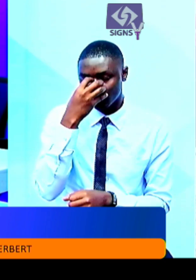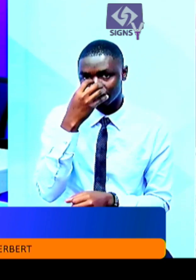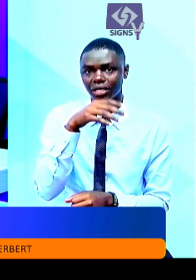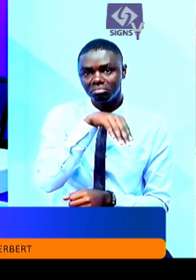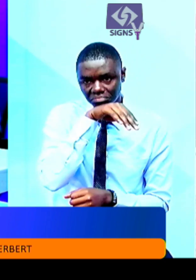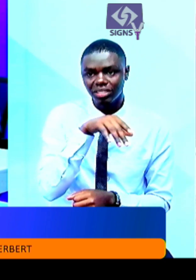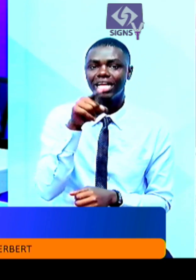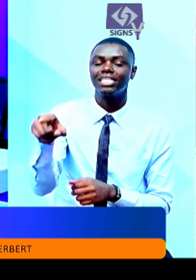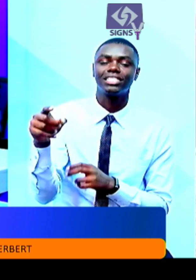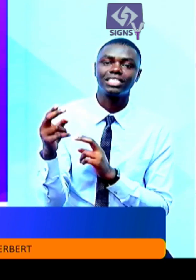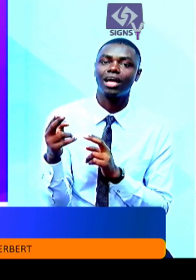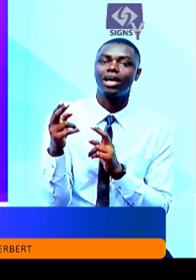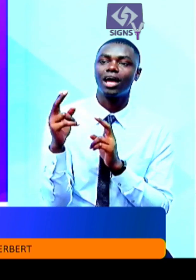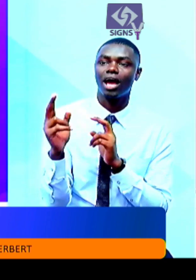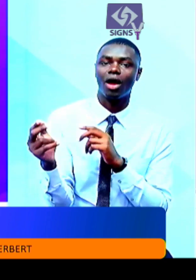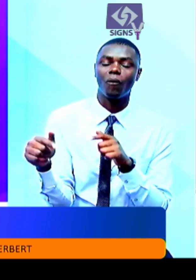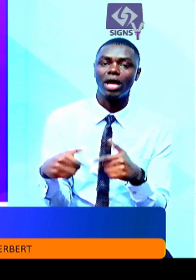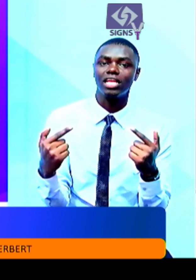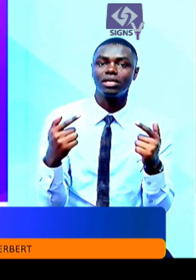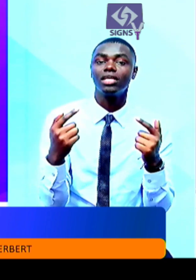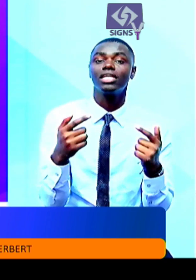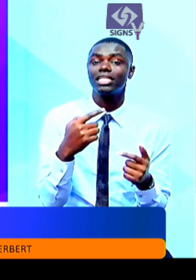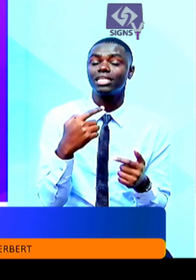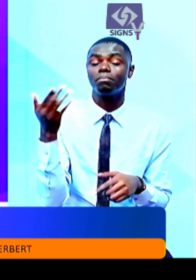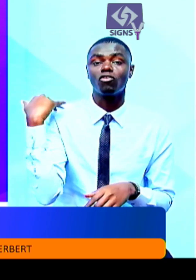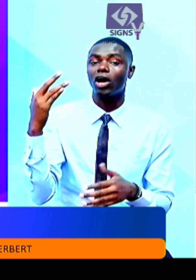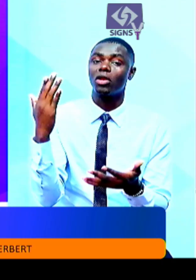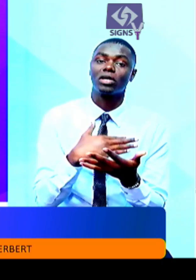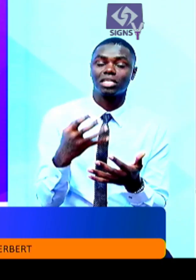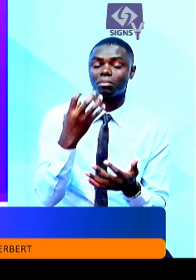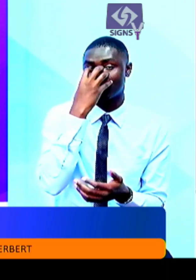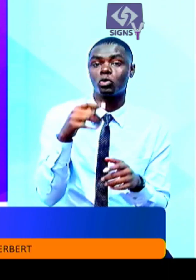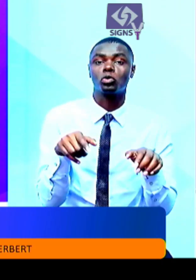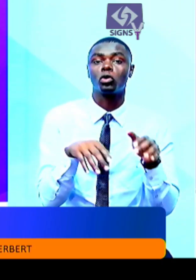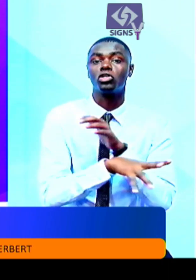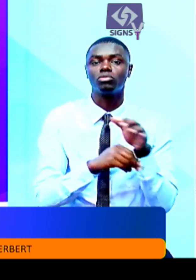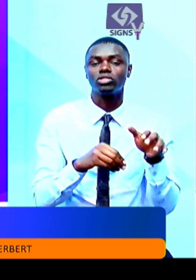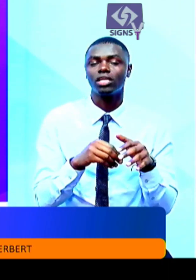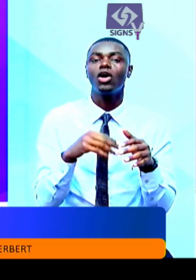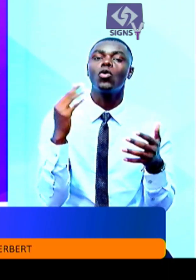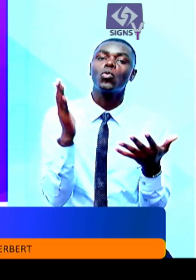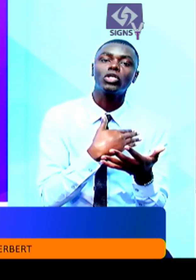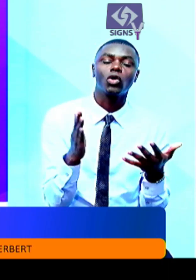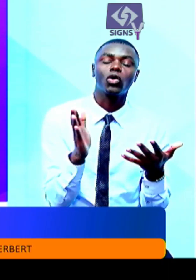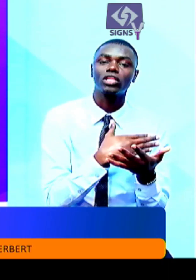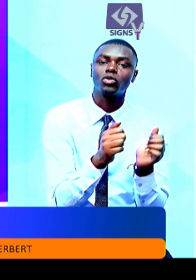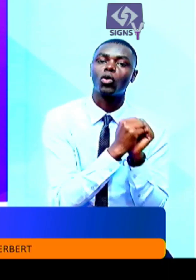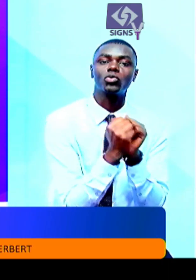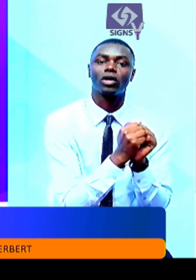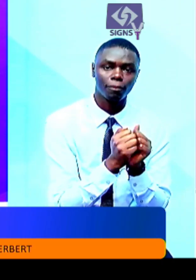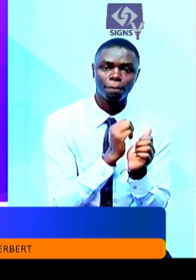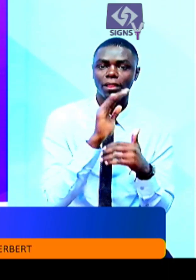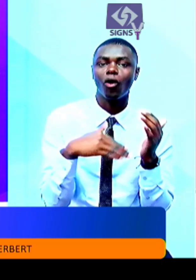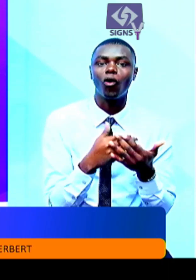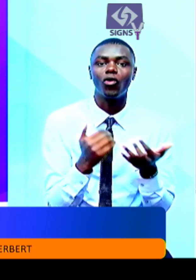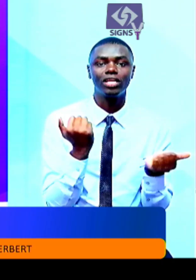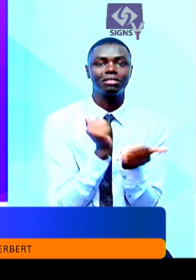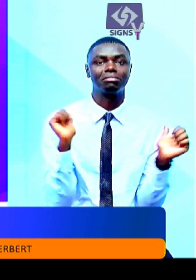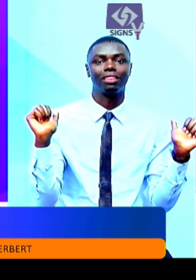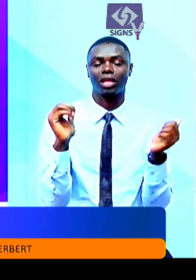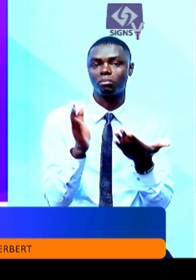common enemy. He used to sing song Ruto ni Mwizi, Sivyo. We sang those songs with him. We sang all the Ukombozi songs.